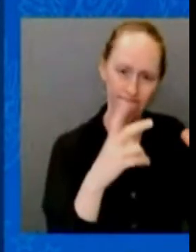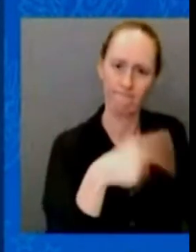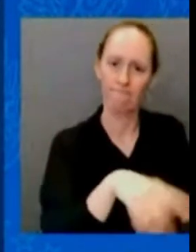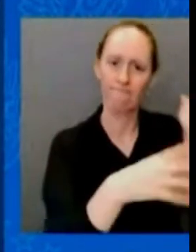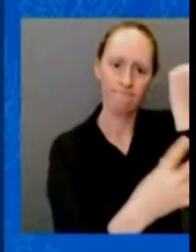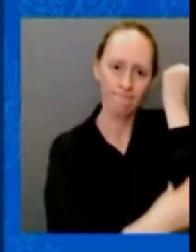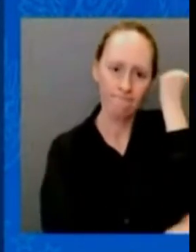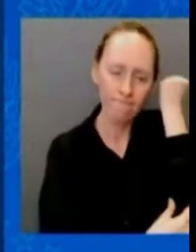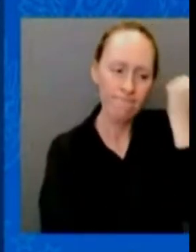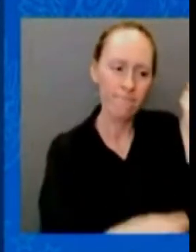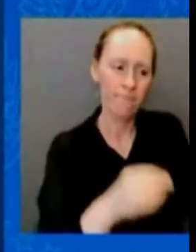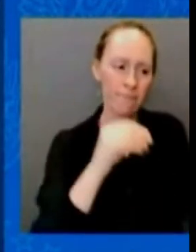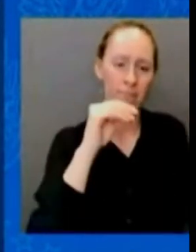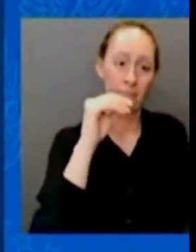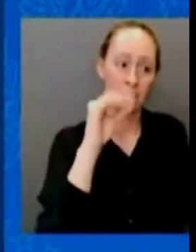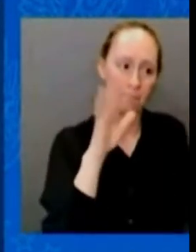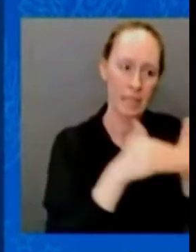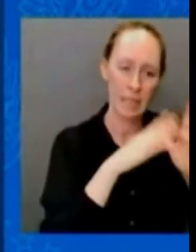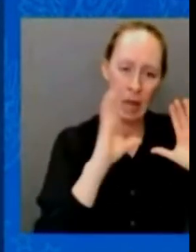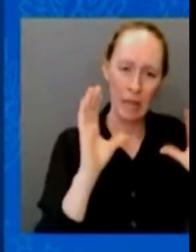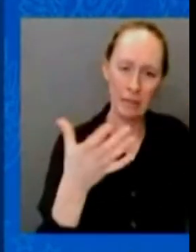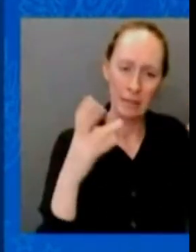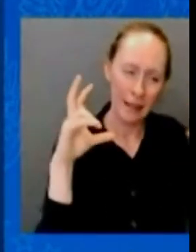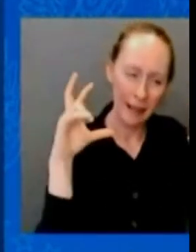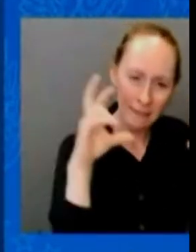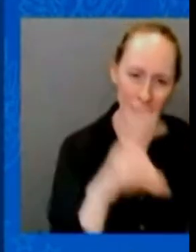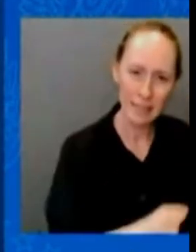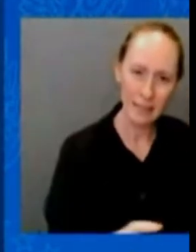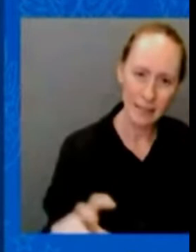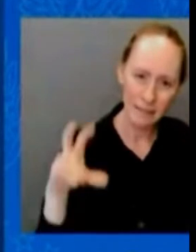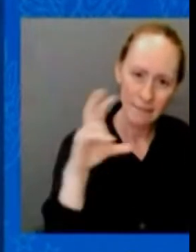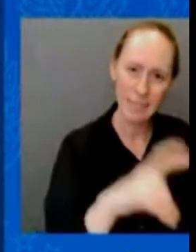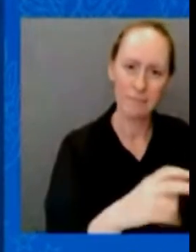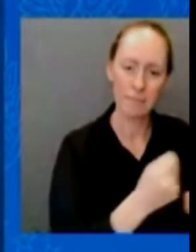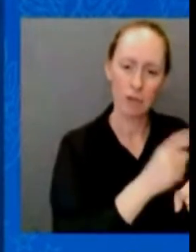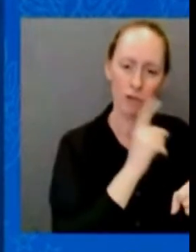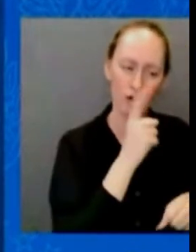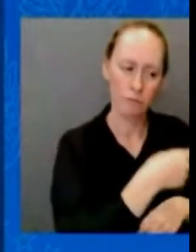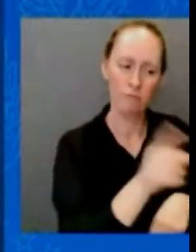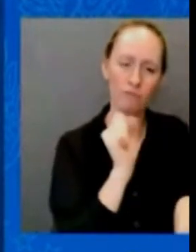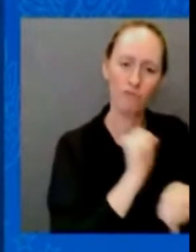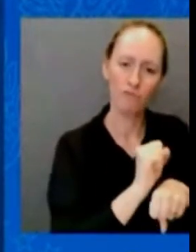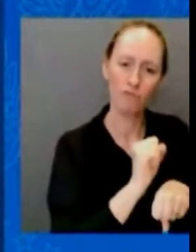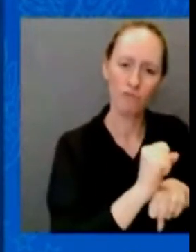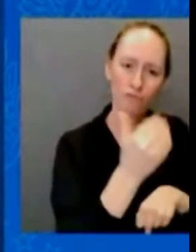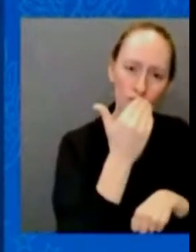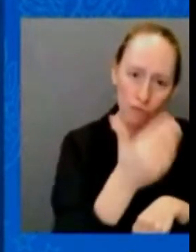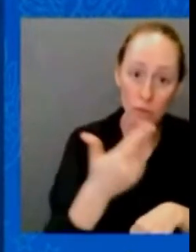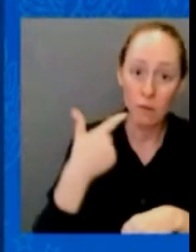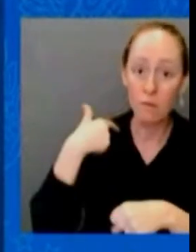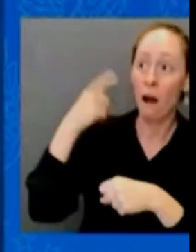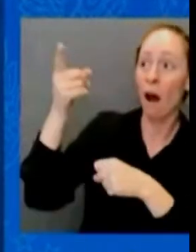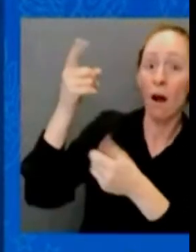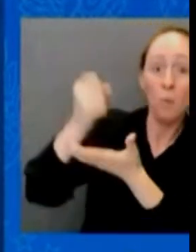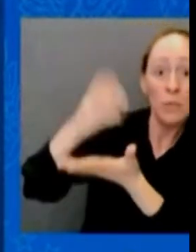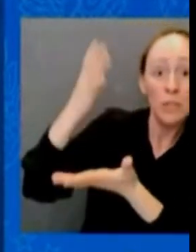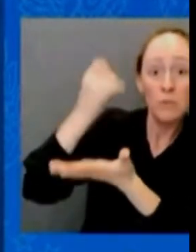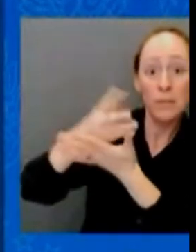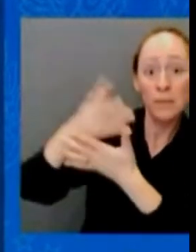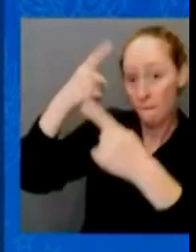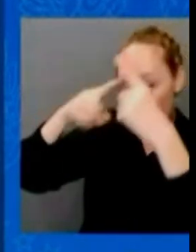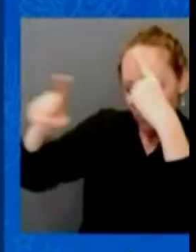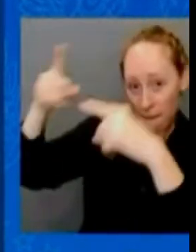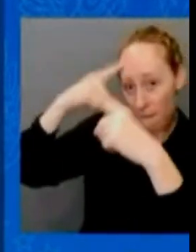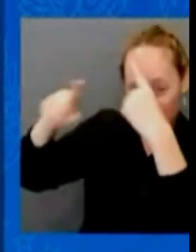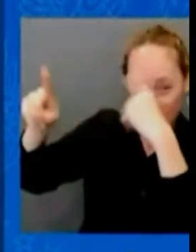just wealth. An economy that works for everyone. So the poor have a ladder up, the middle class can do better, and when that happens, the wealthy do